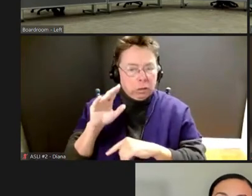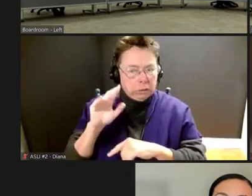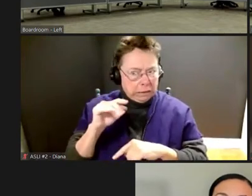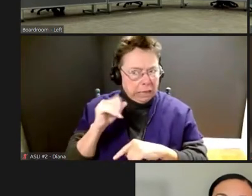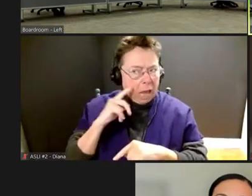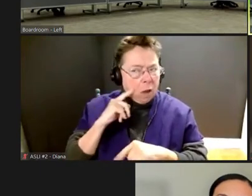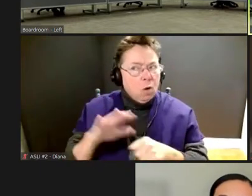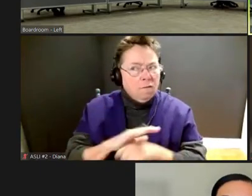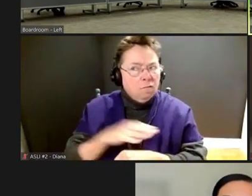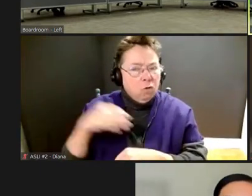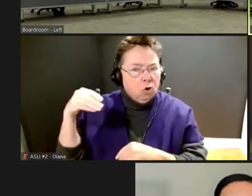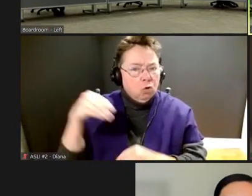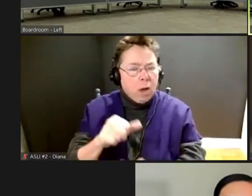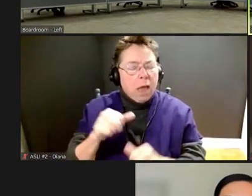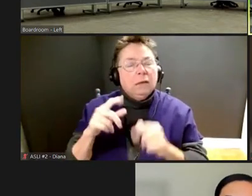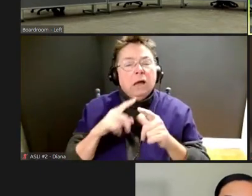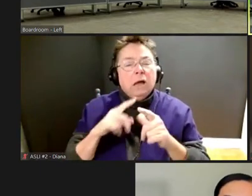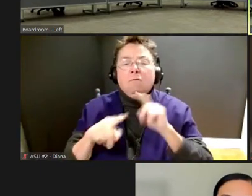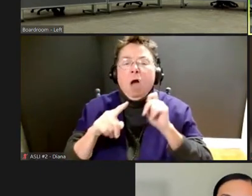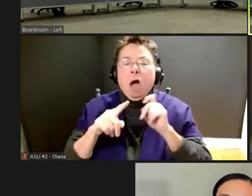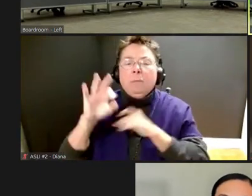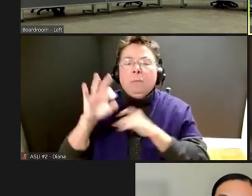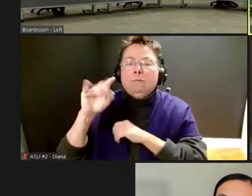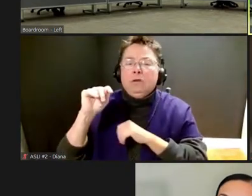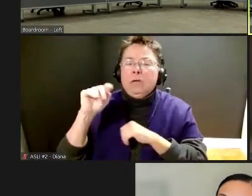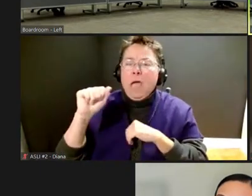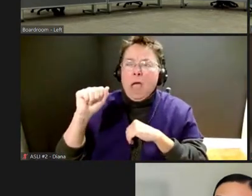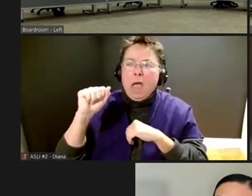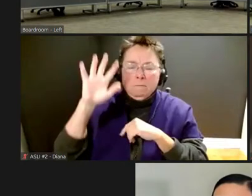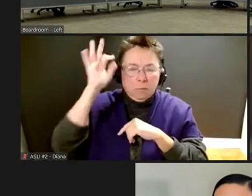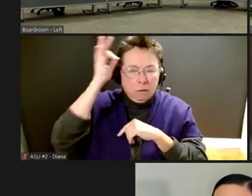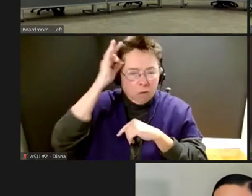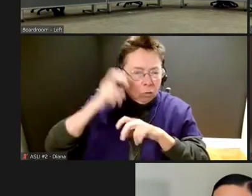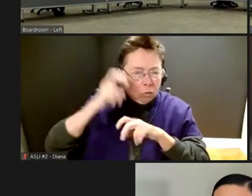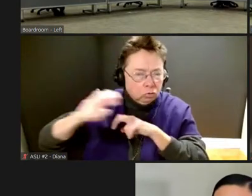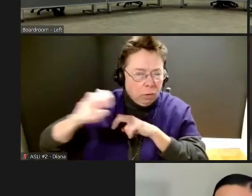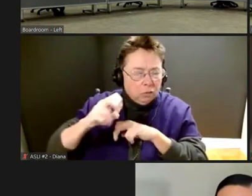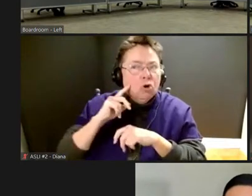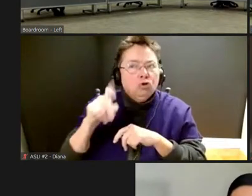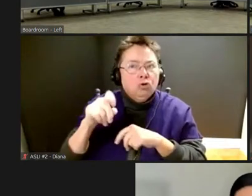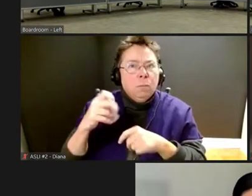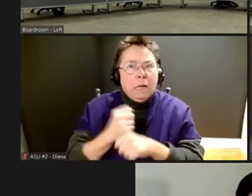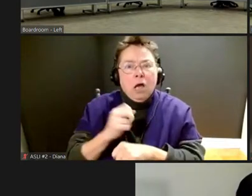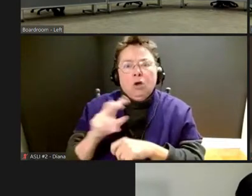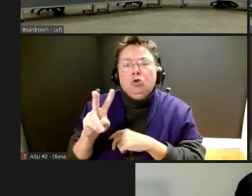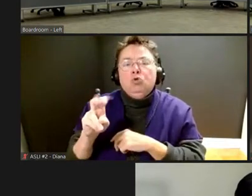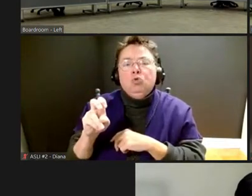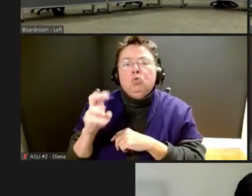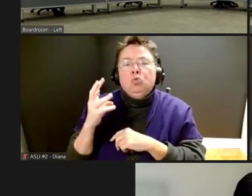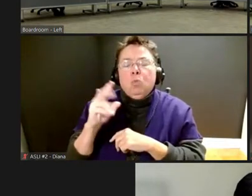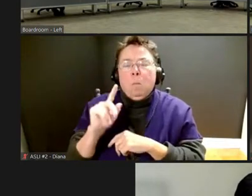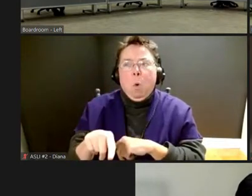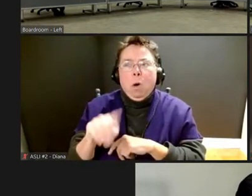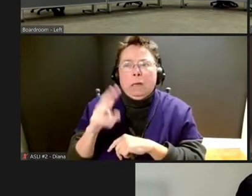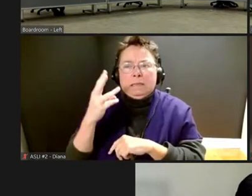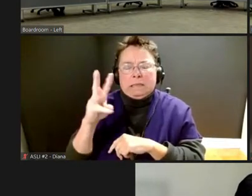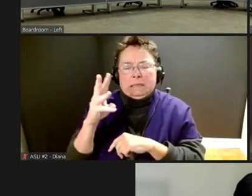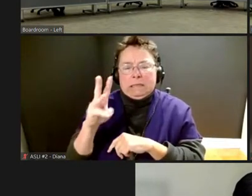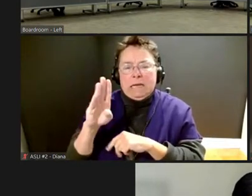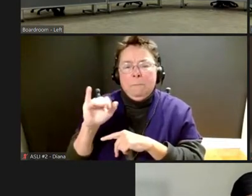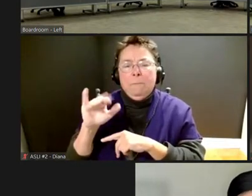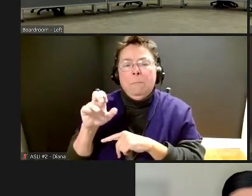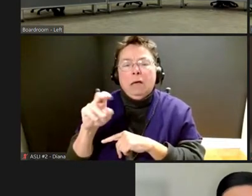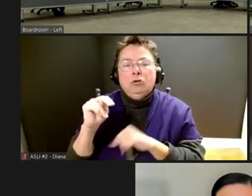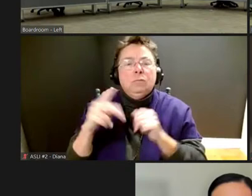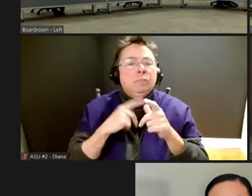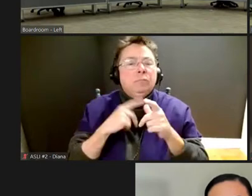grant agreement from the Federal Transit Administration for $2.16 billion. We anticipate a